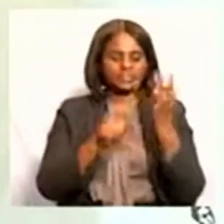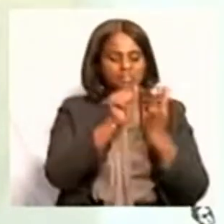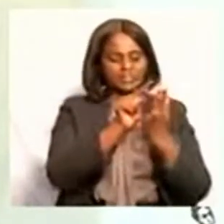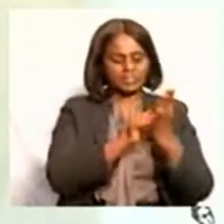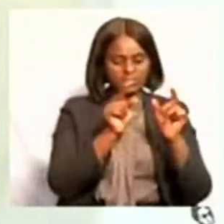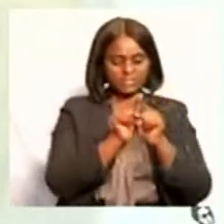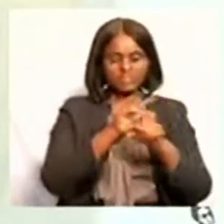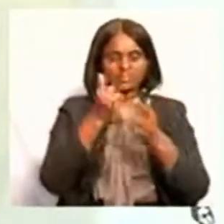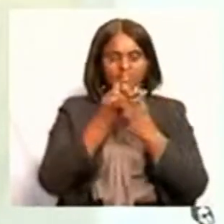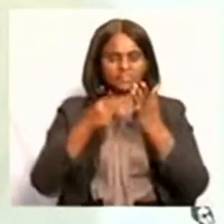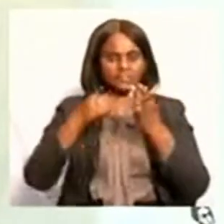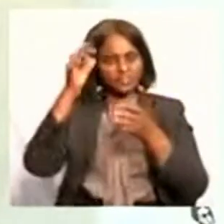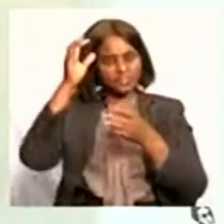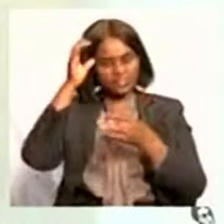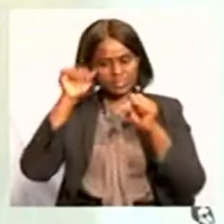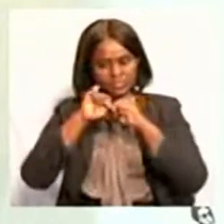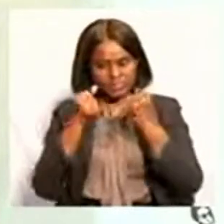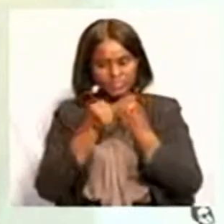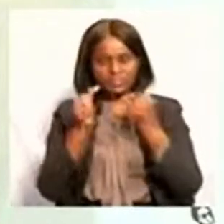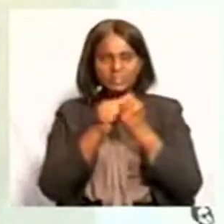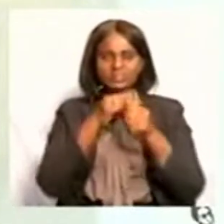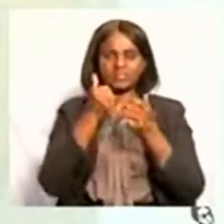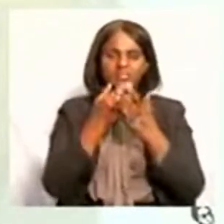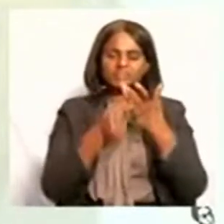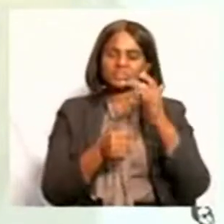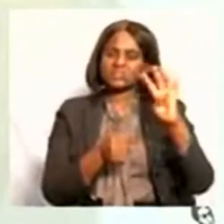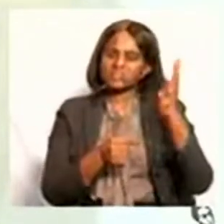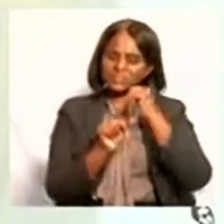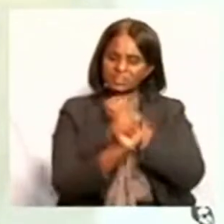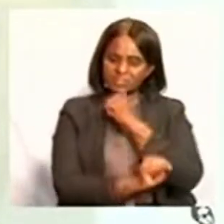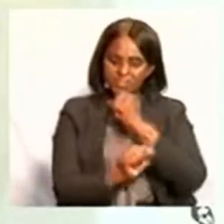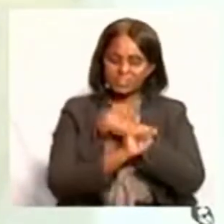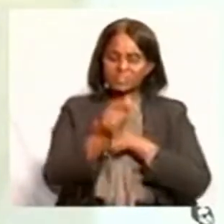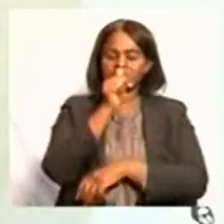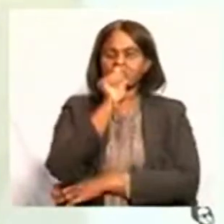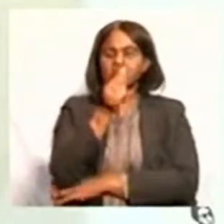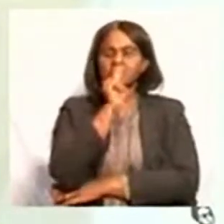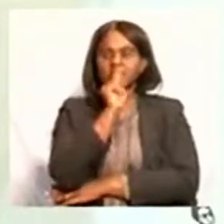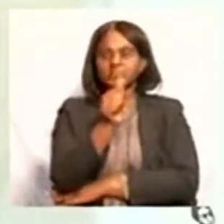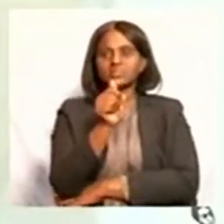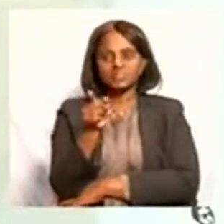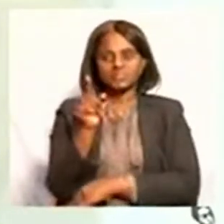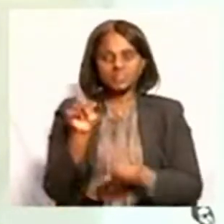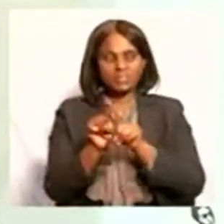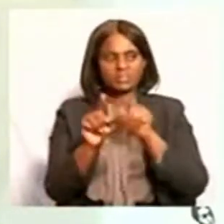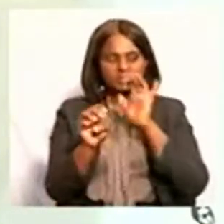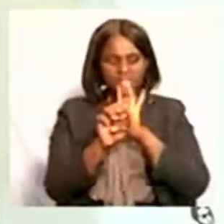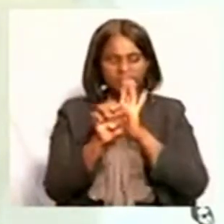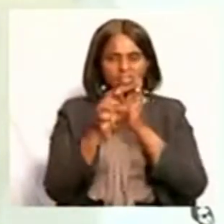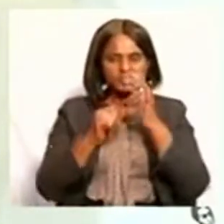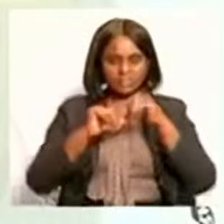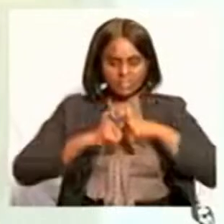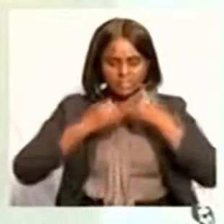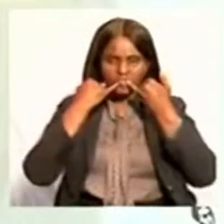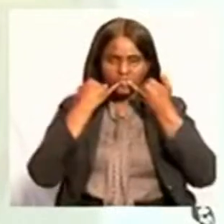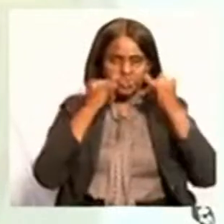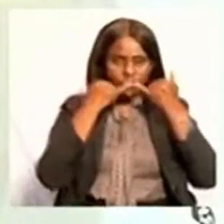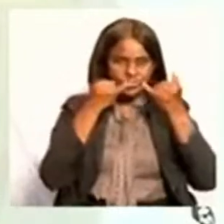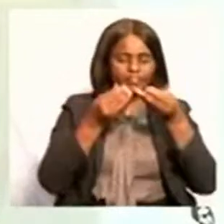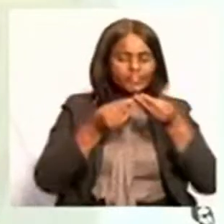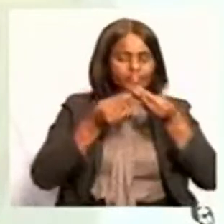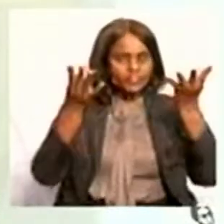as well as civil society, and also the fourth estate, which is the media, of course, like we are doing, also disseminating information